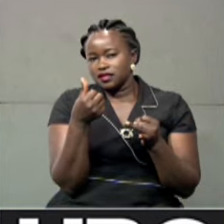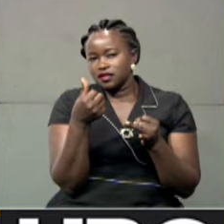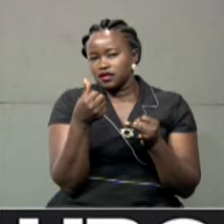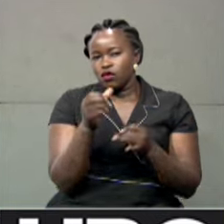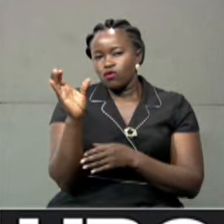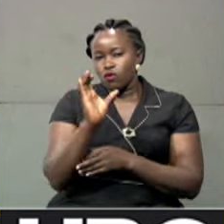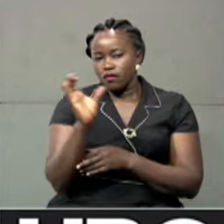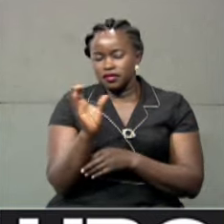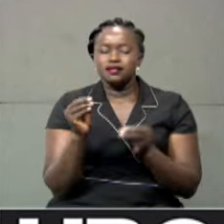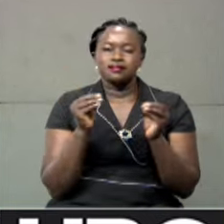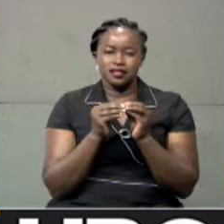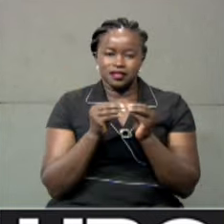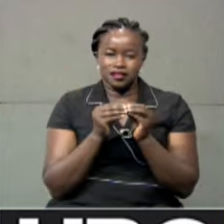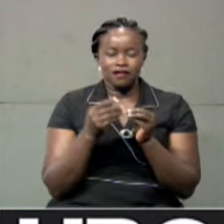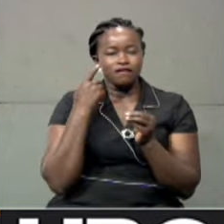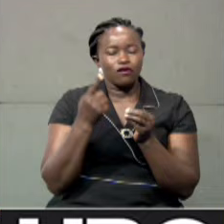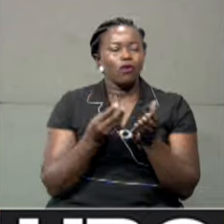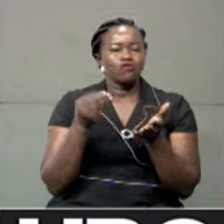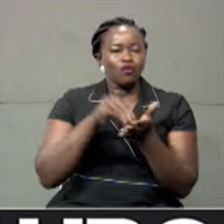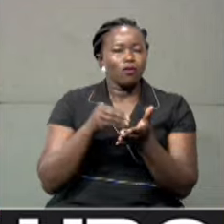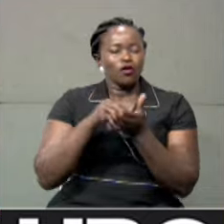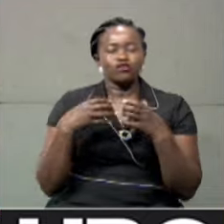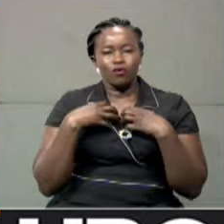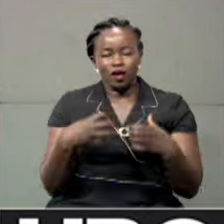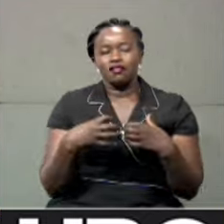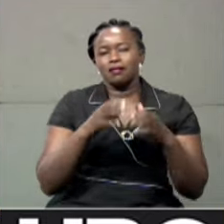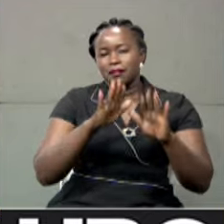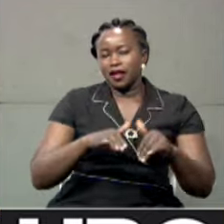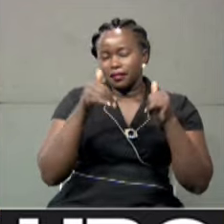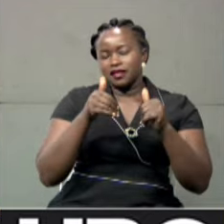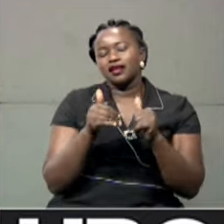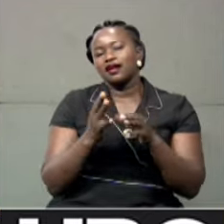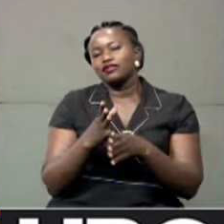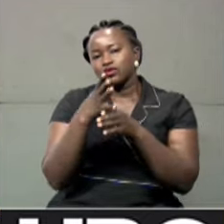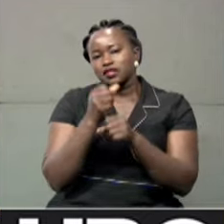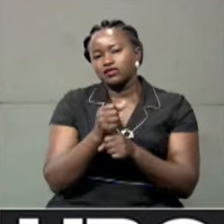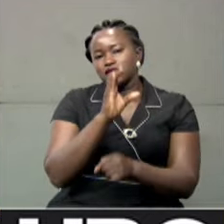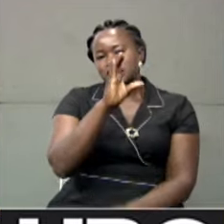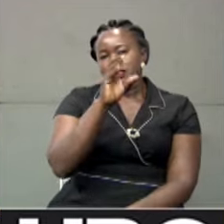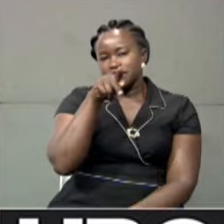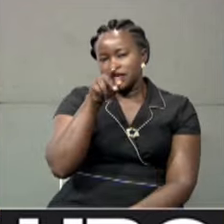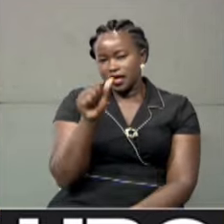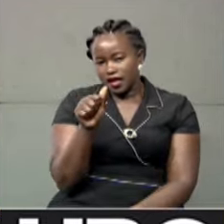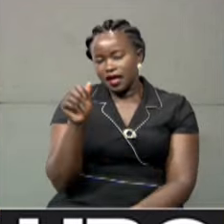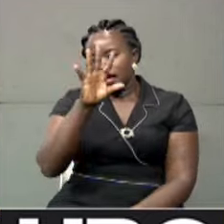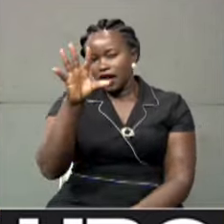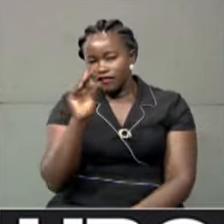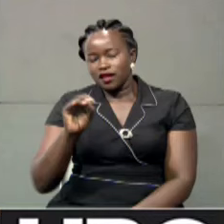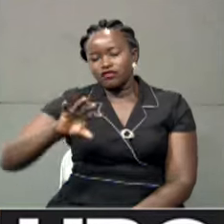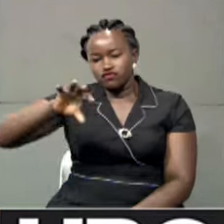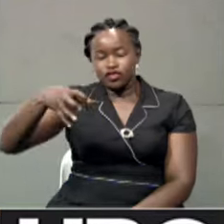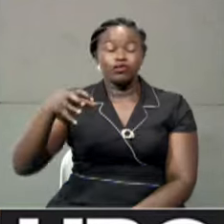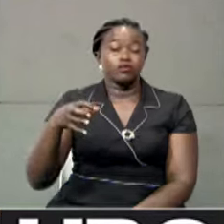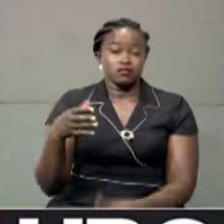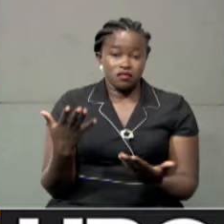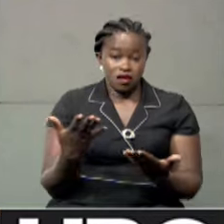Committee Meeting of the Commonwealth Parliamentary Association, that is CPA, African Region,